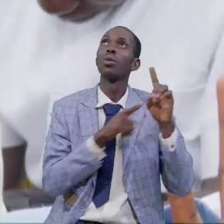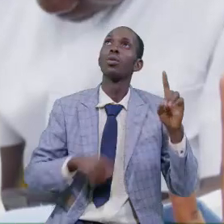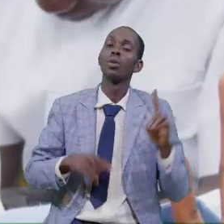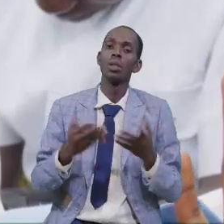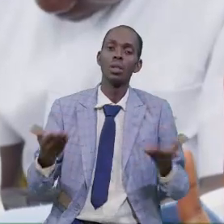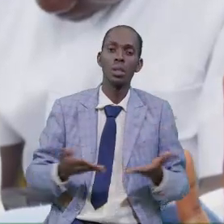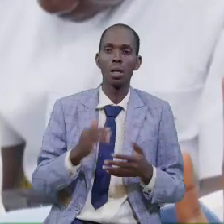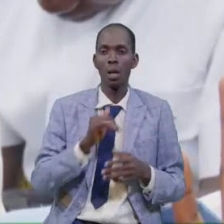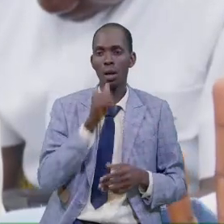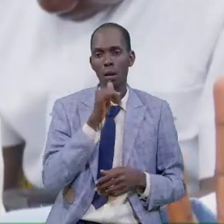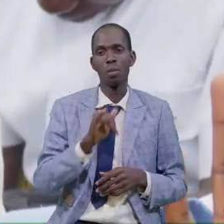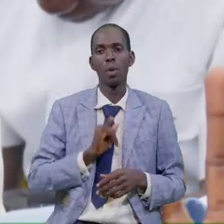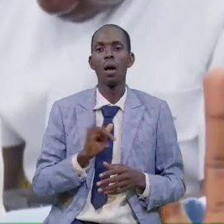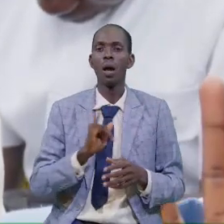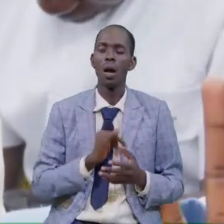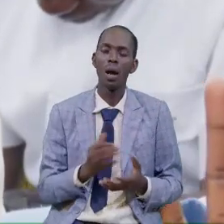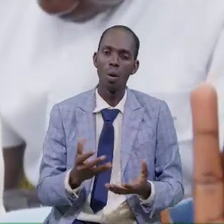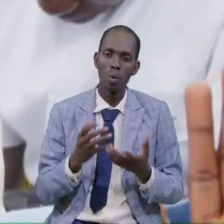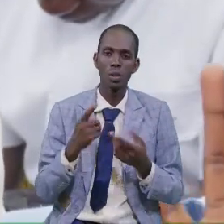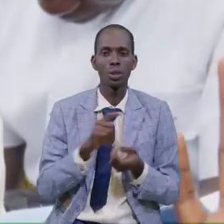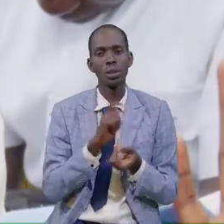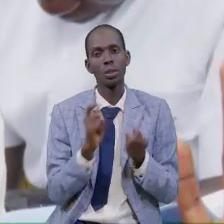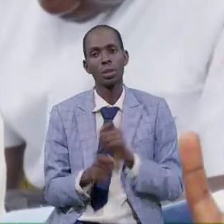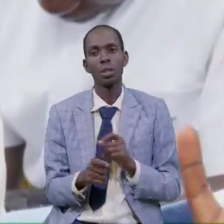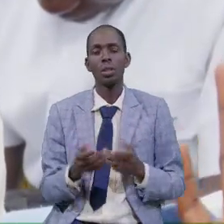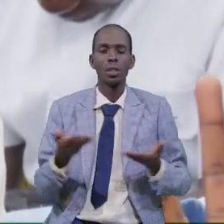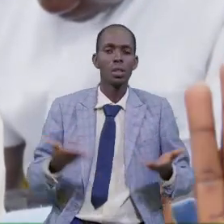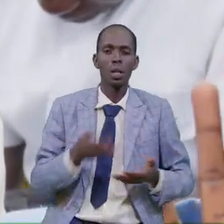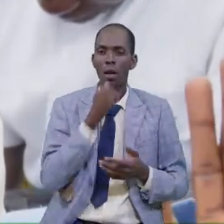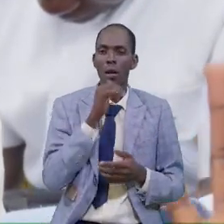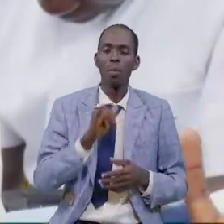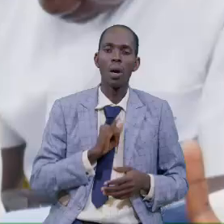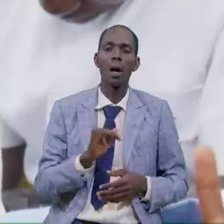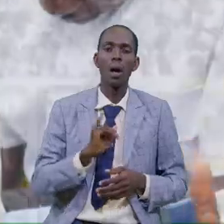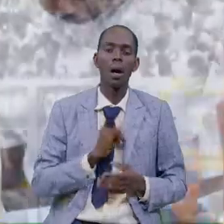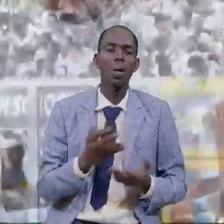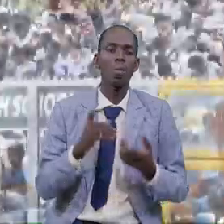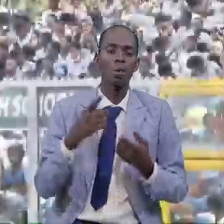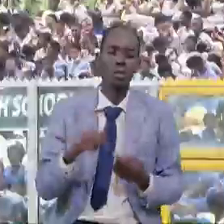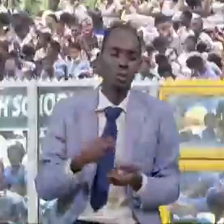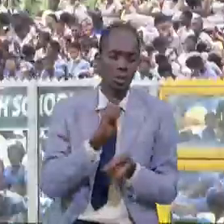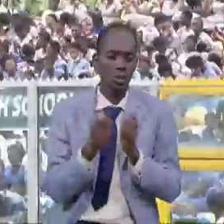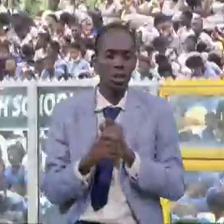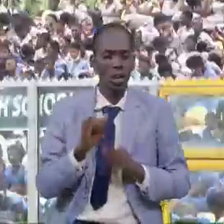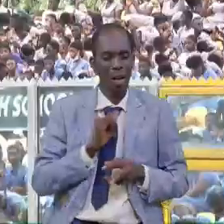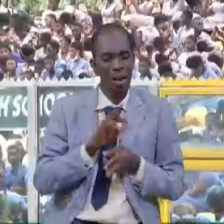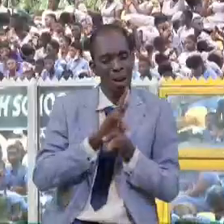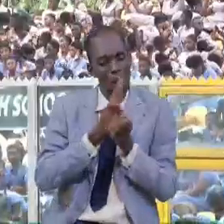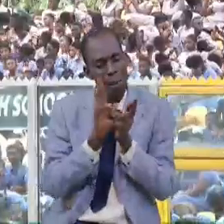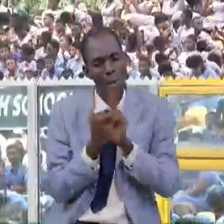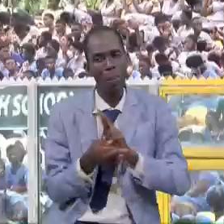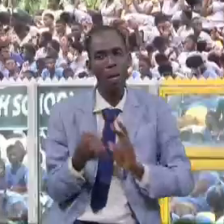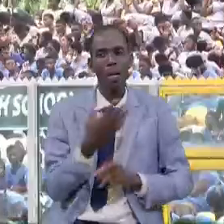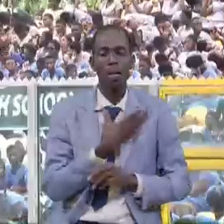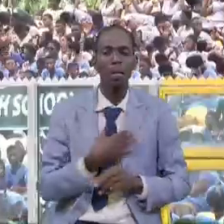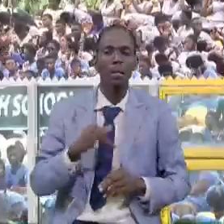change. Here am I. I want the transformation. Here am I. I repent. I turn. And I have